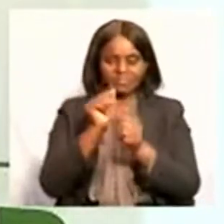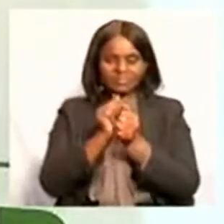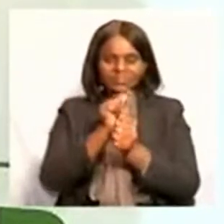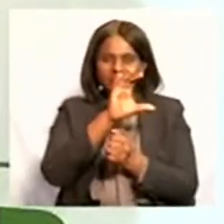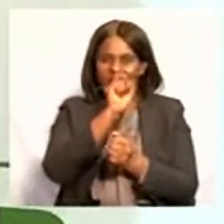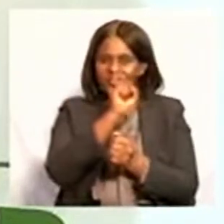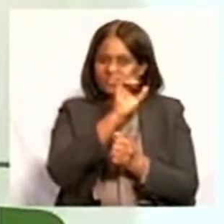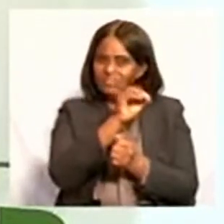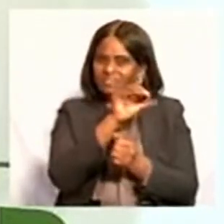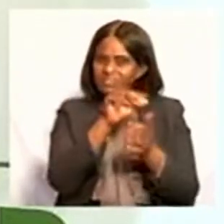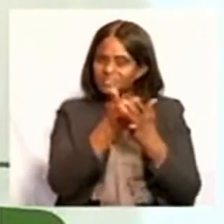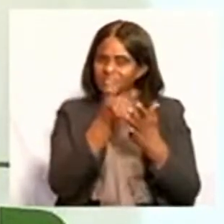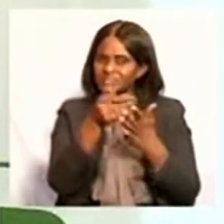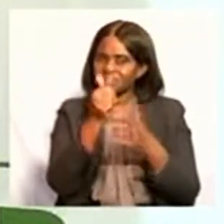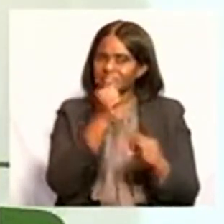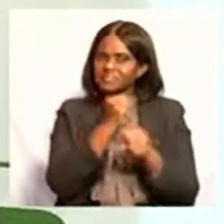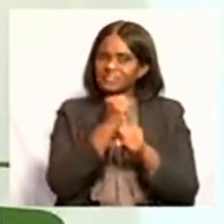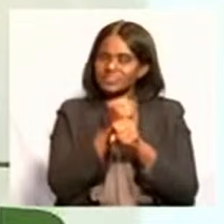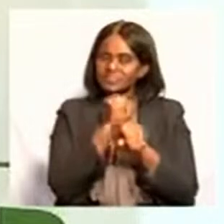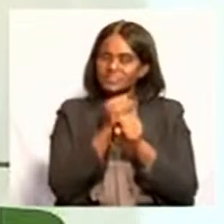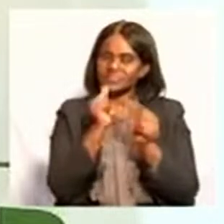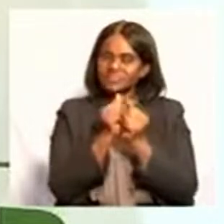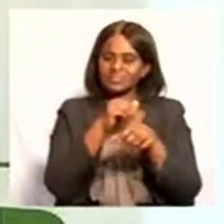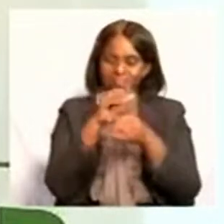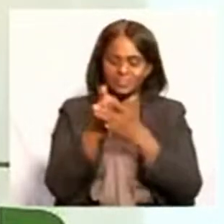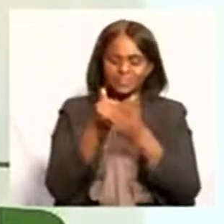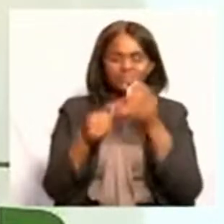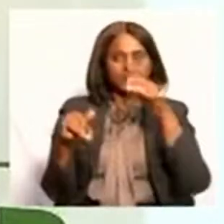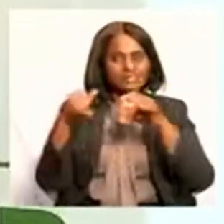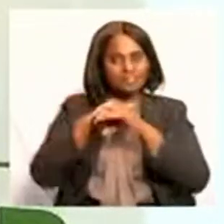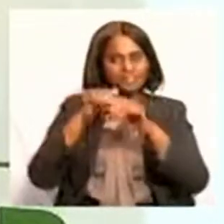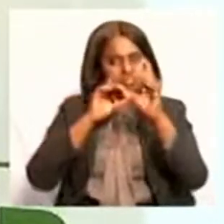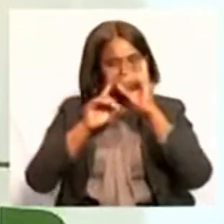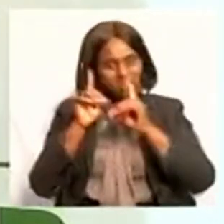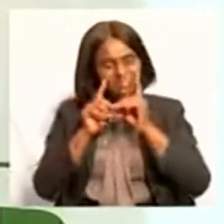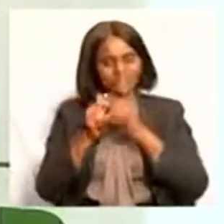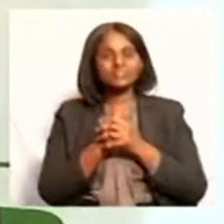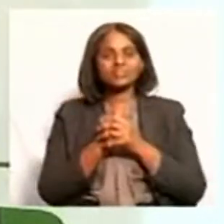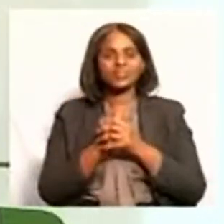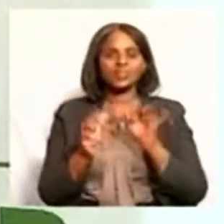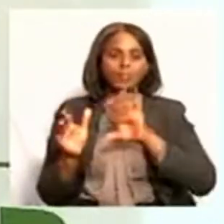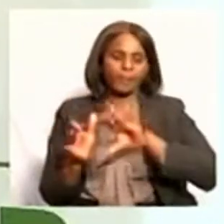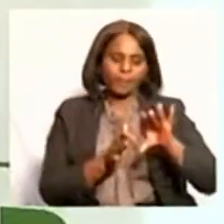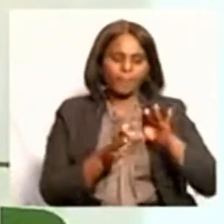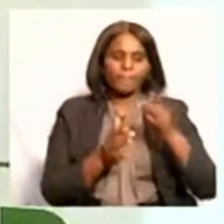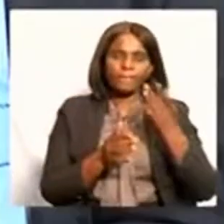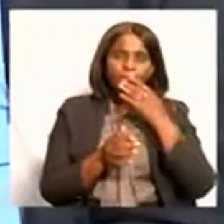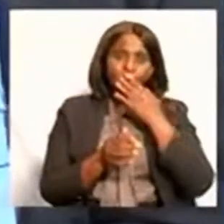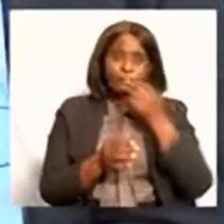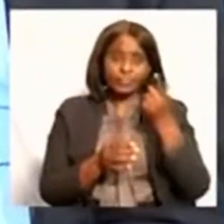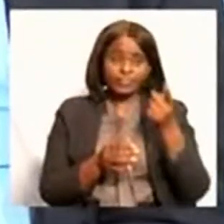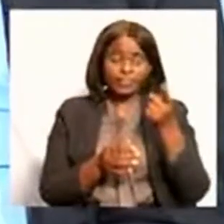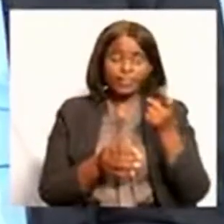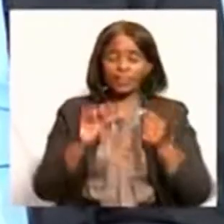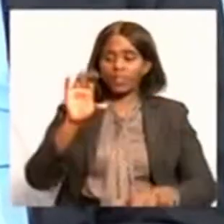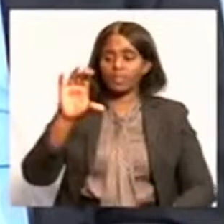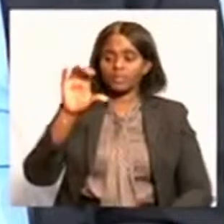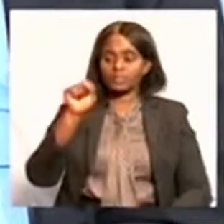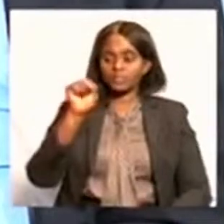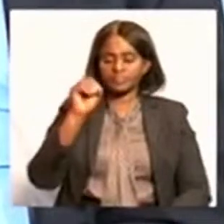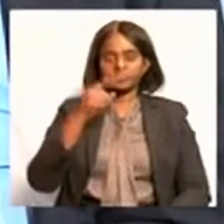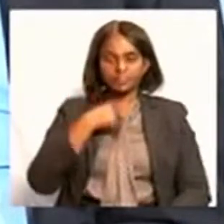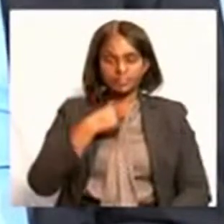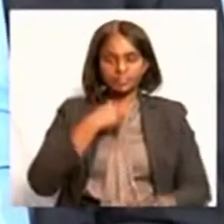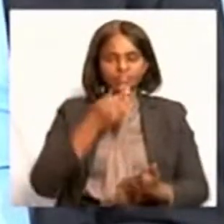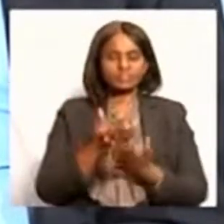CSOs as you undertake the stakeholder engagements? So when it comes to stakeholders, the CSOs, I must admit